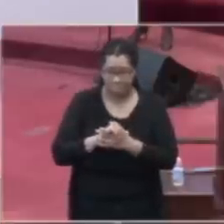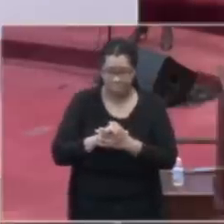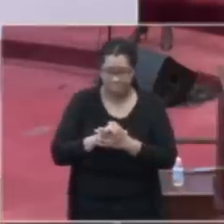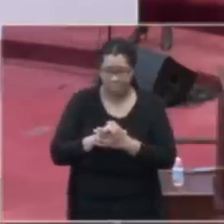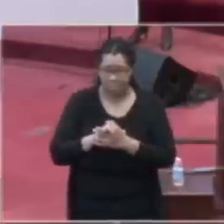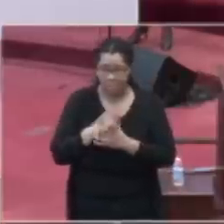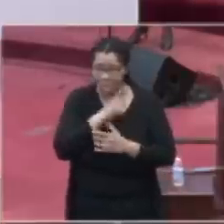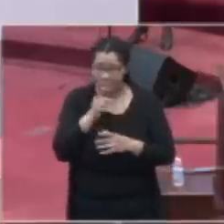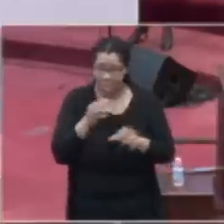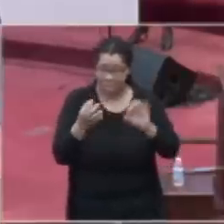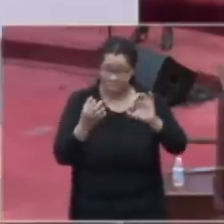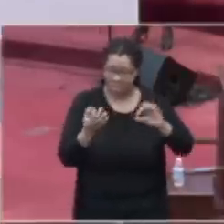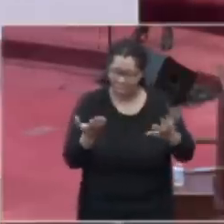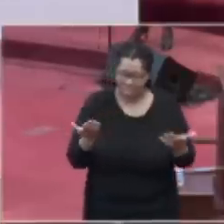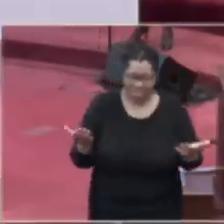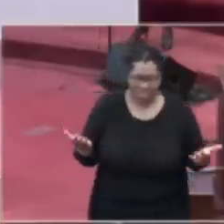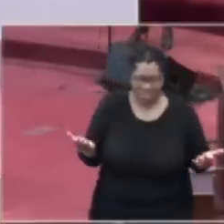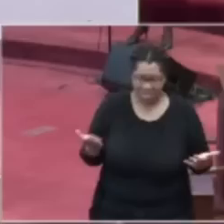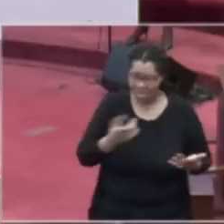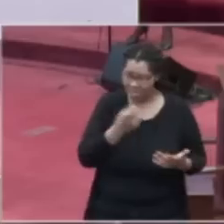Am I talking to anybody in here?